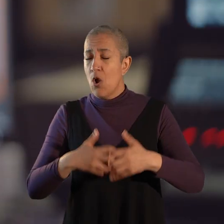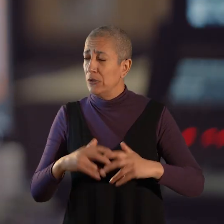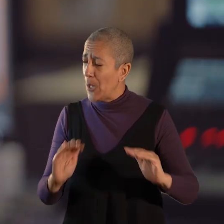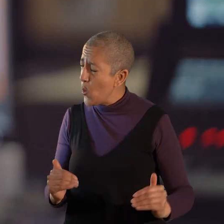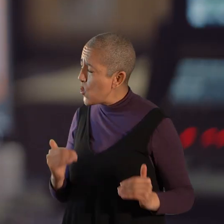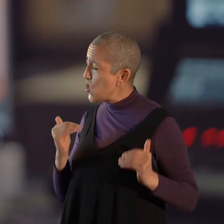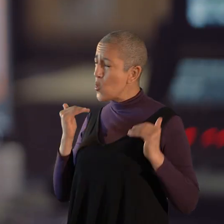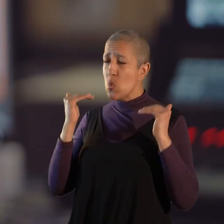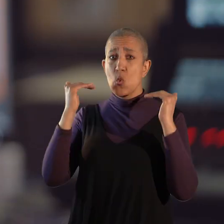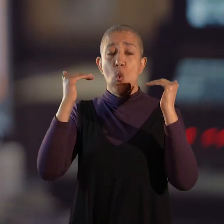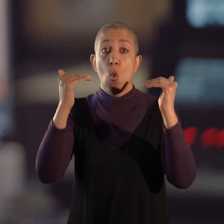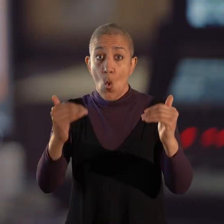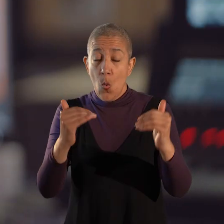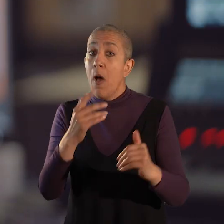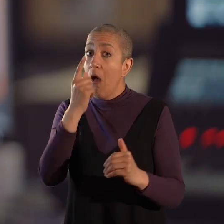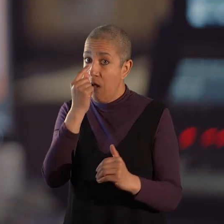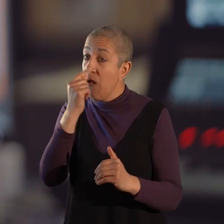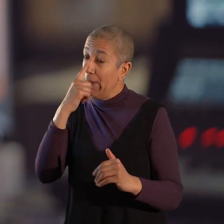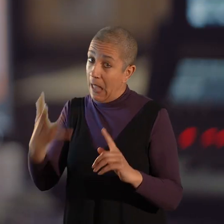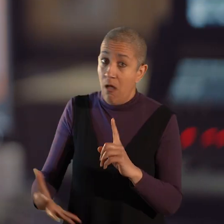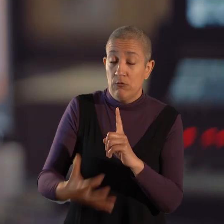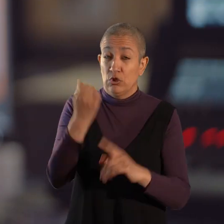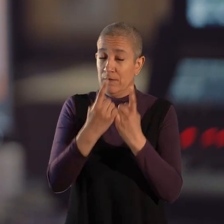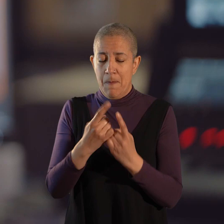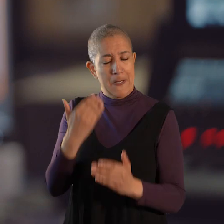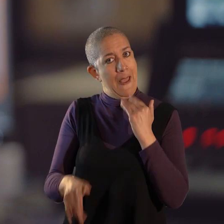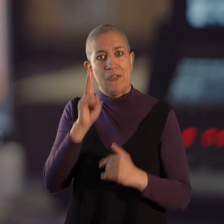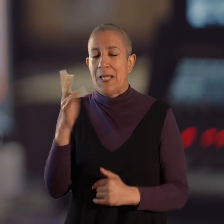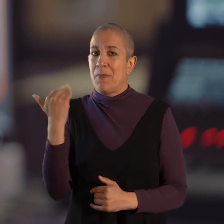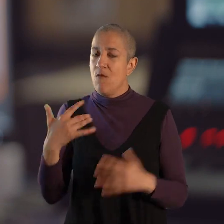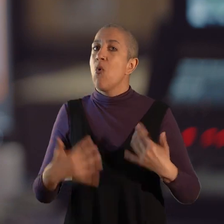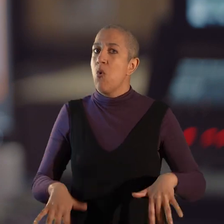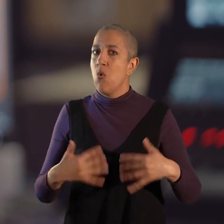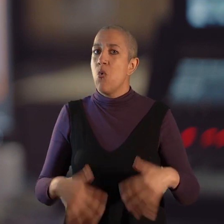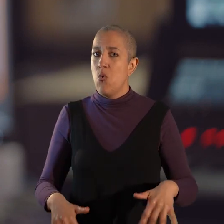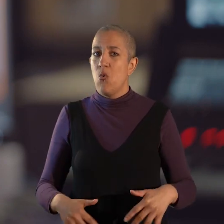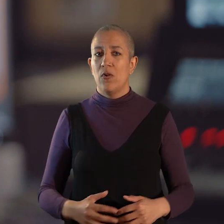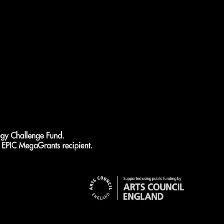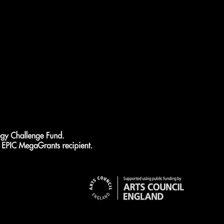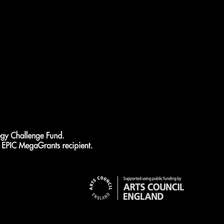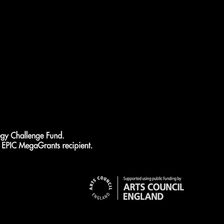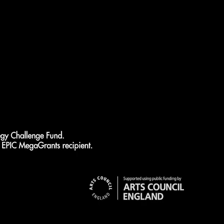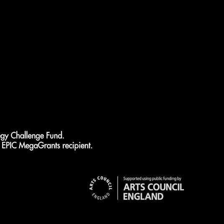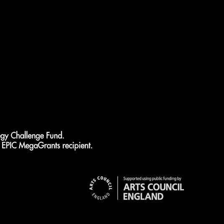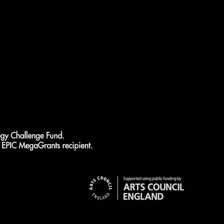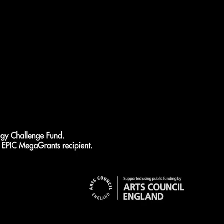is moving the technology on and has the potential to do something that people have never seen before.